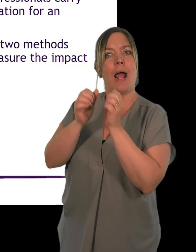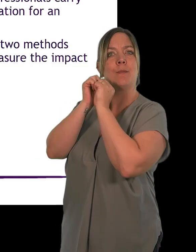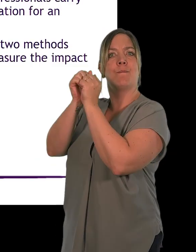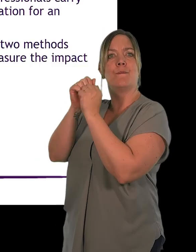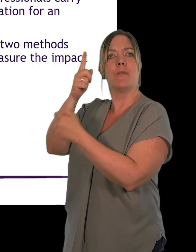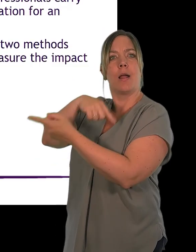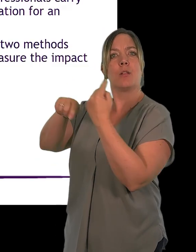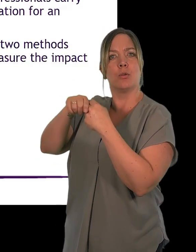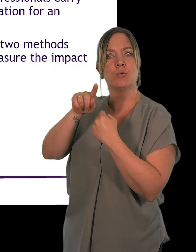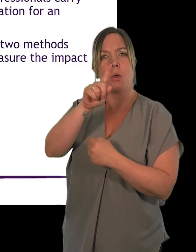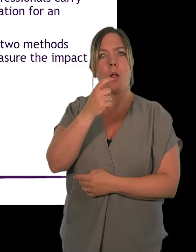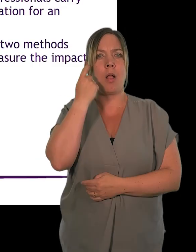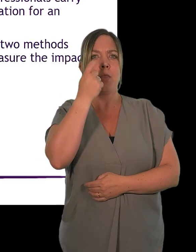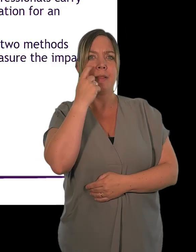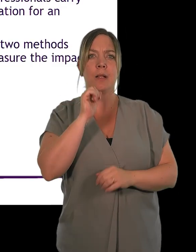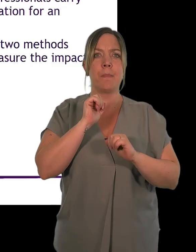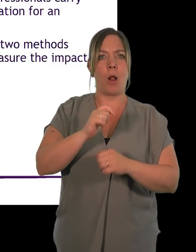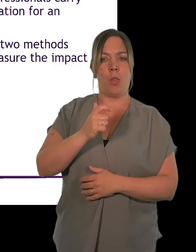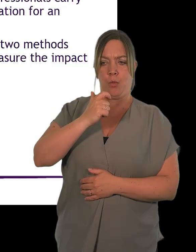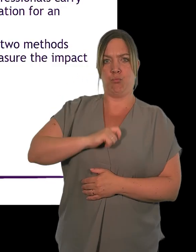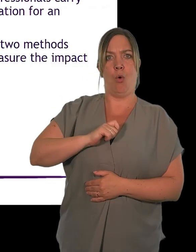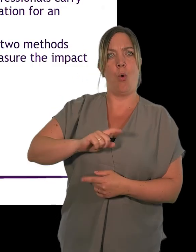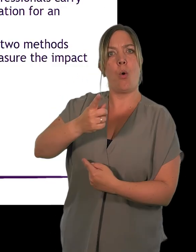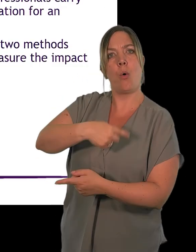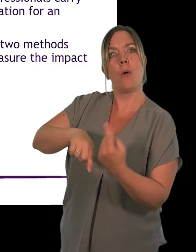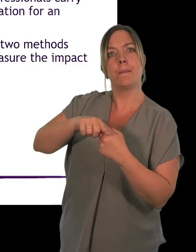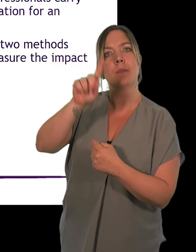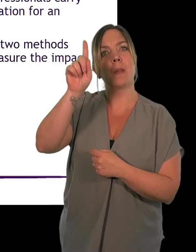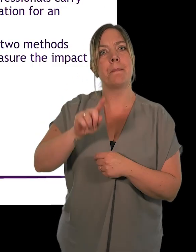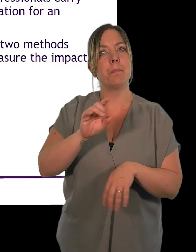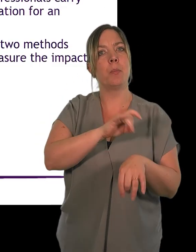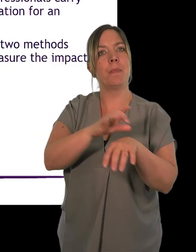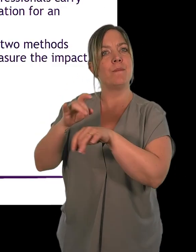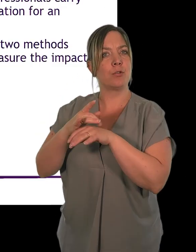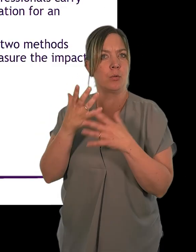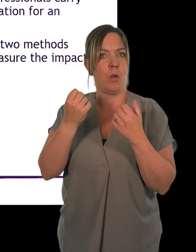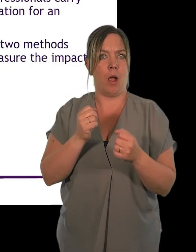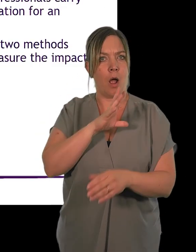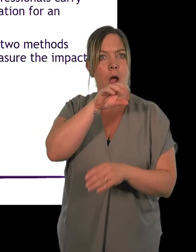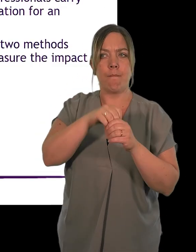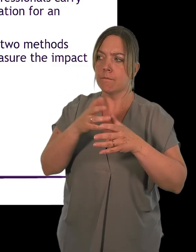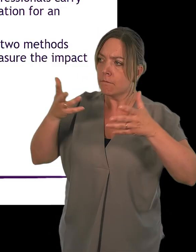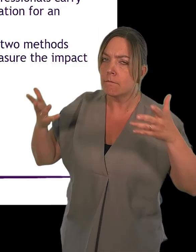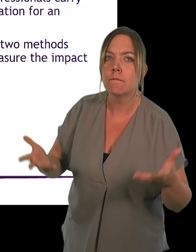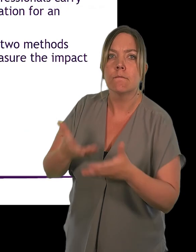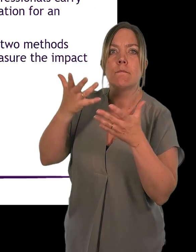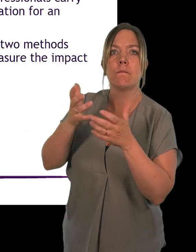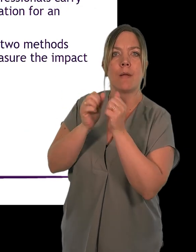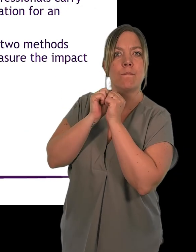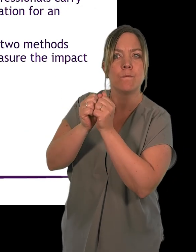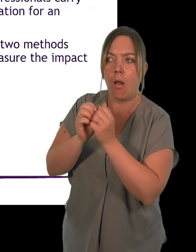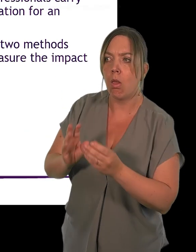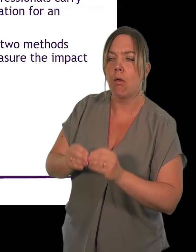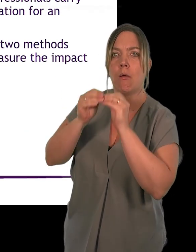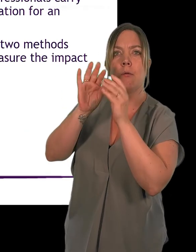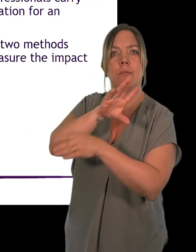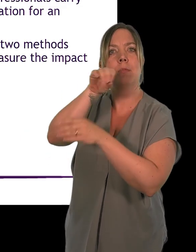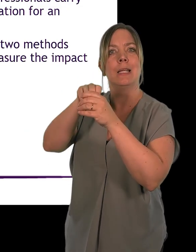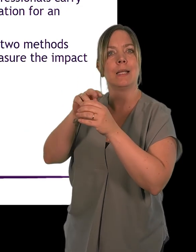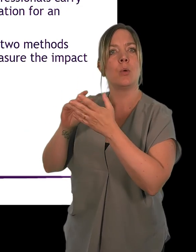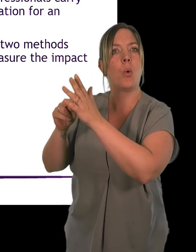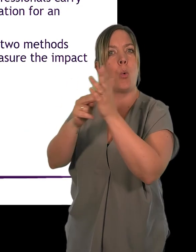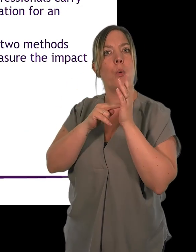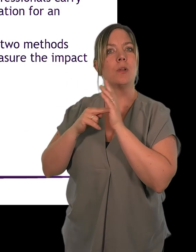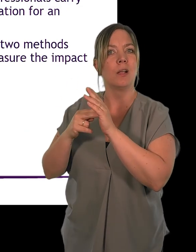people professionals carry out in fostering value creation for an organisation. In